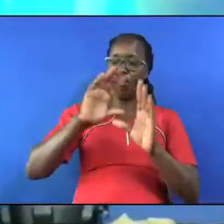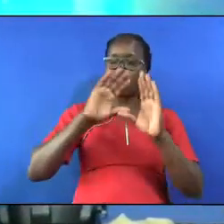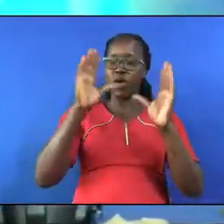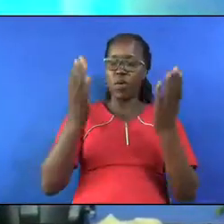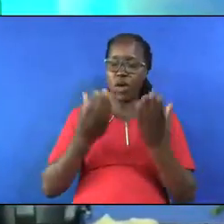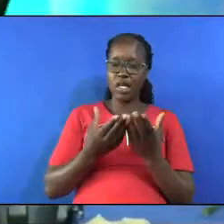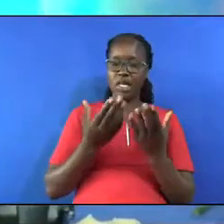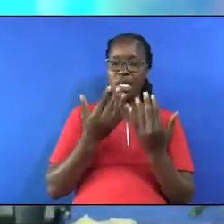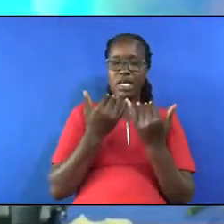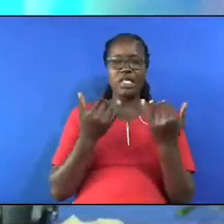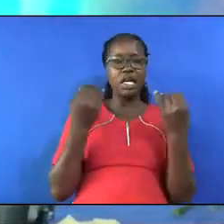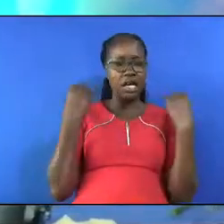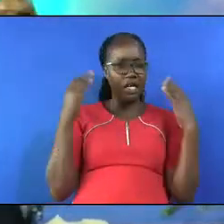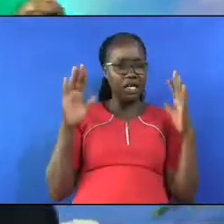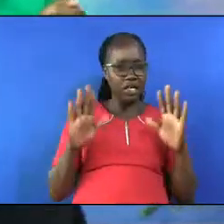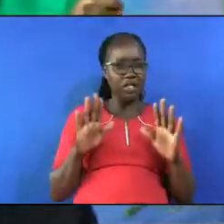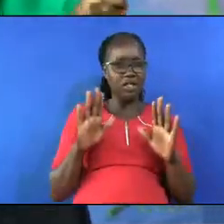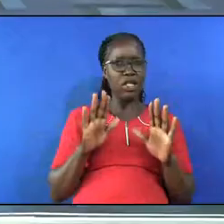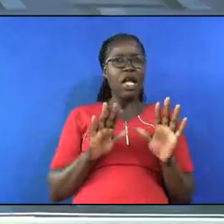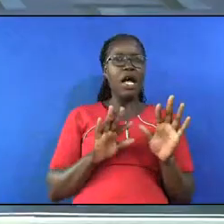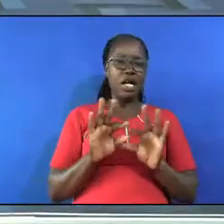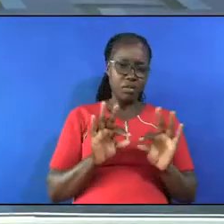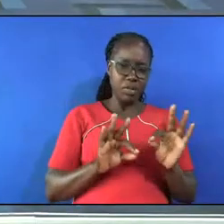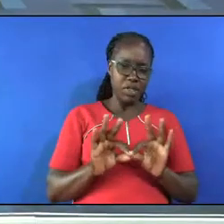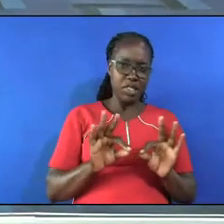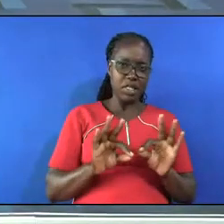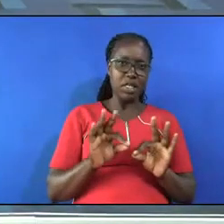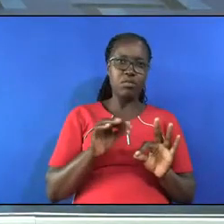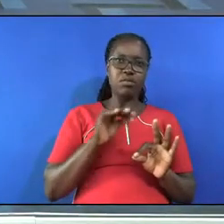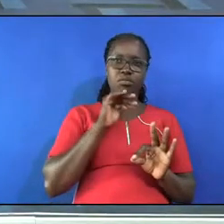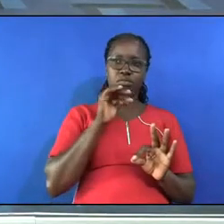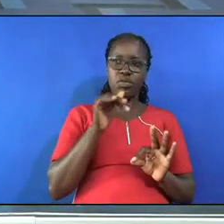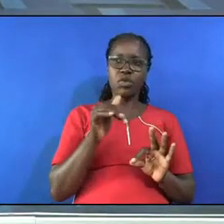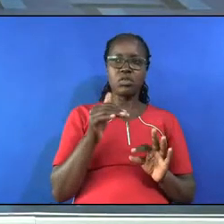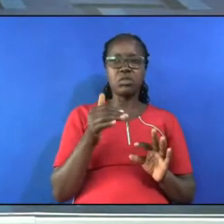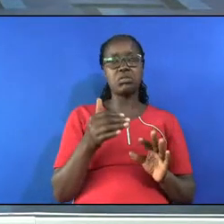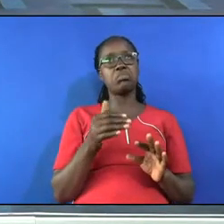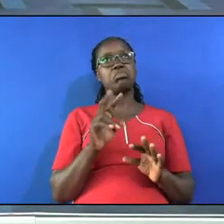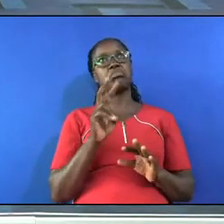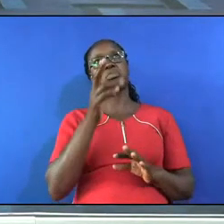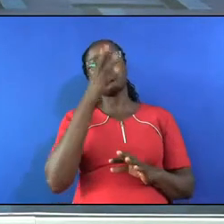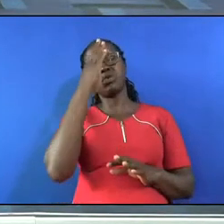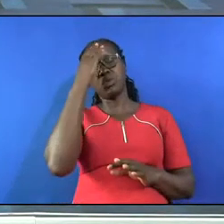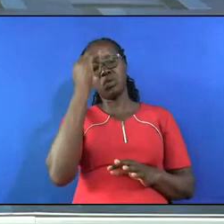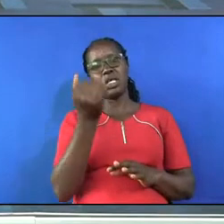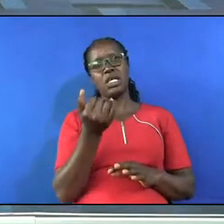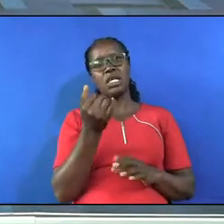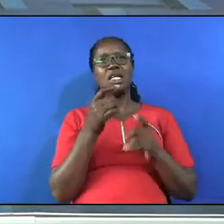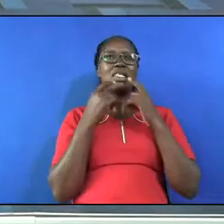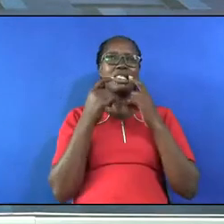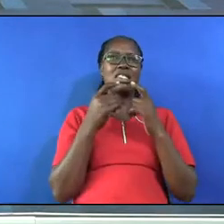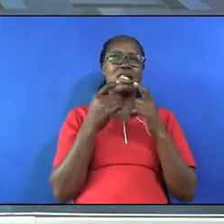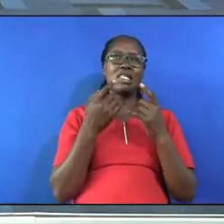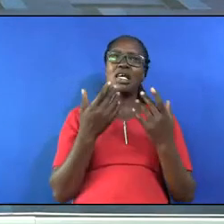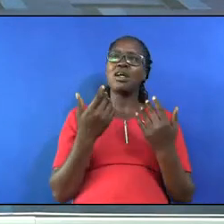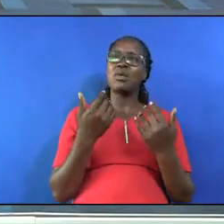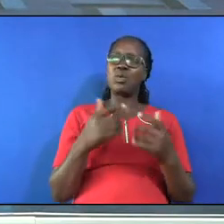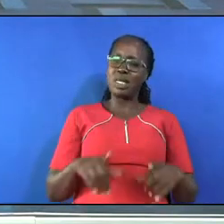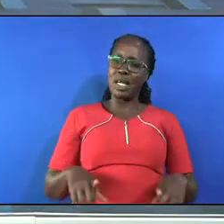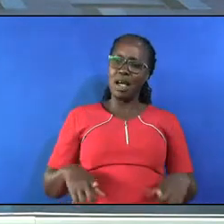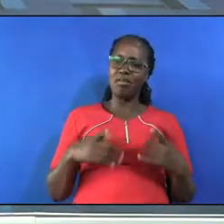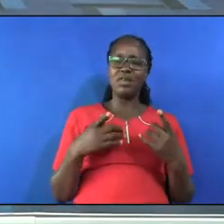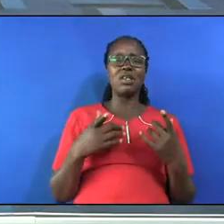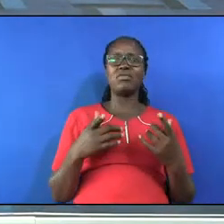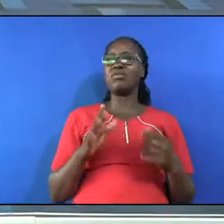Now, your angels, as I said, do not see God. Why? Because of sin, we have lived our lives